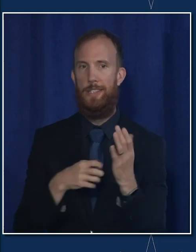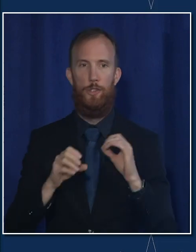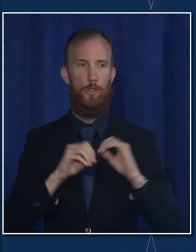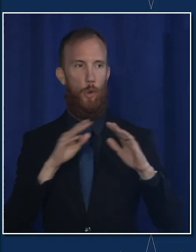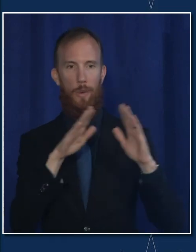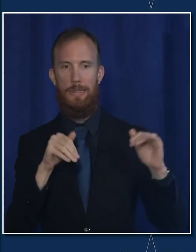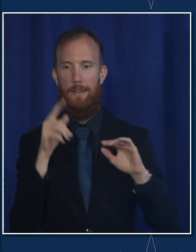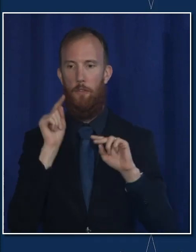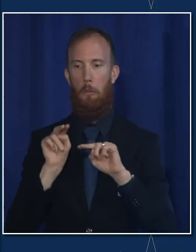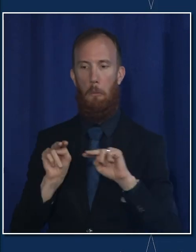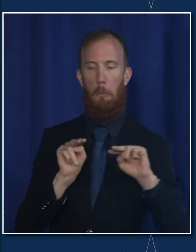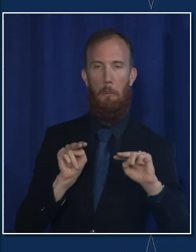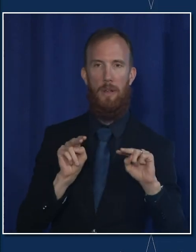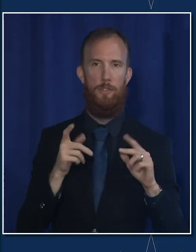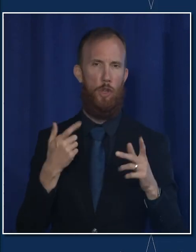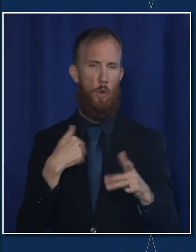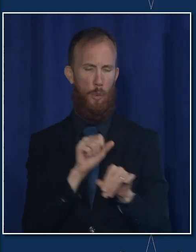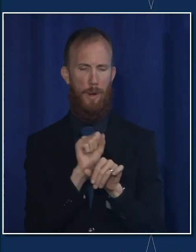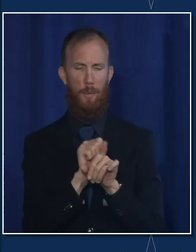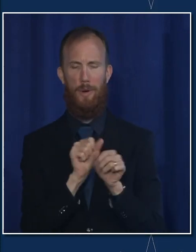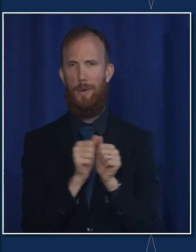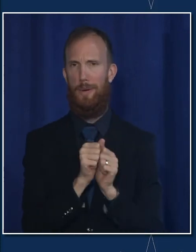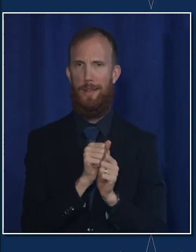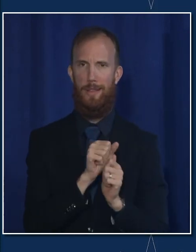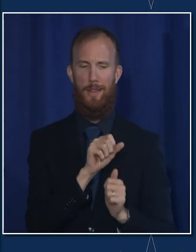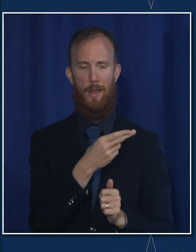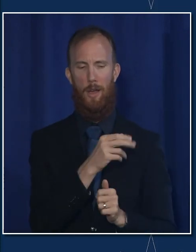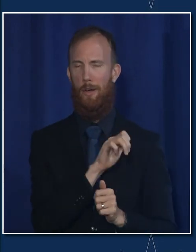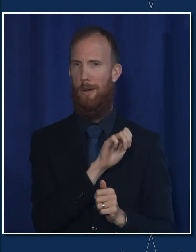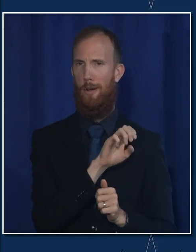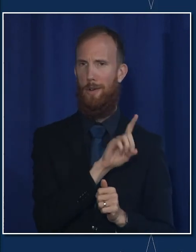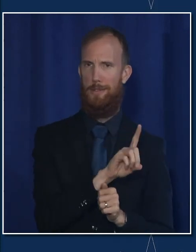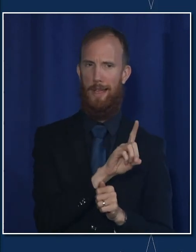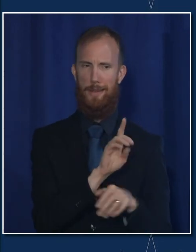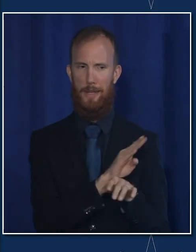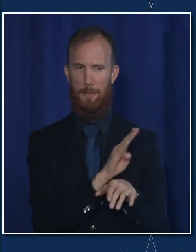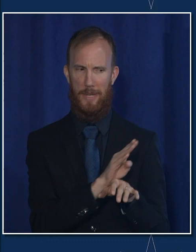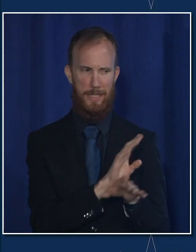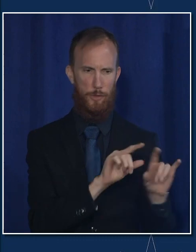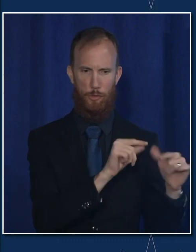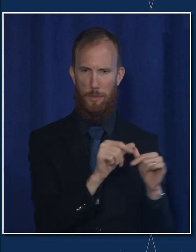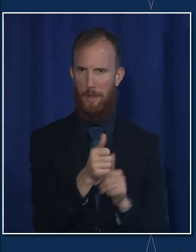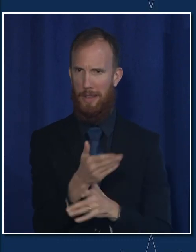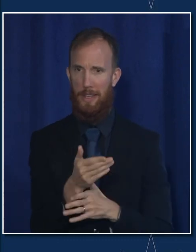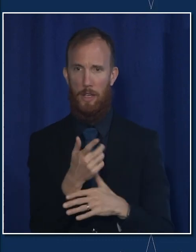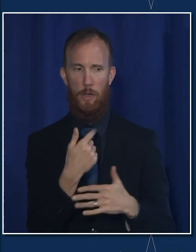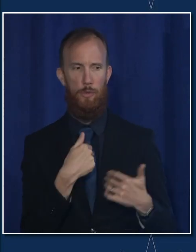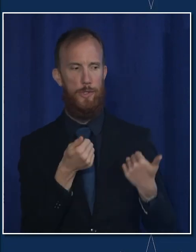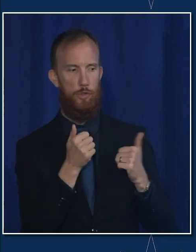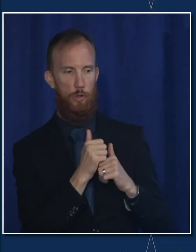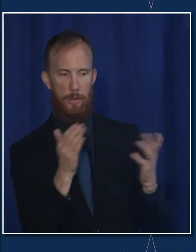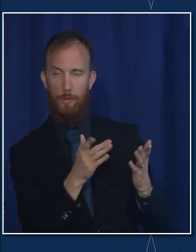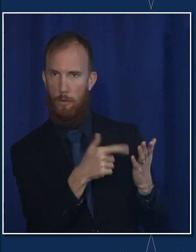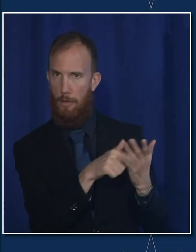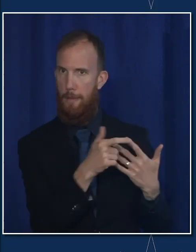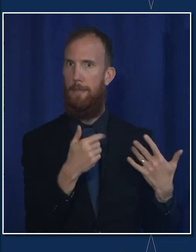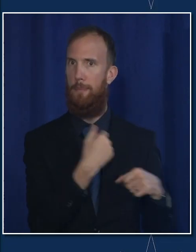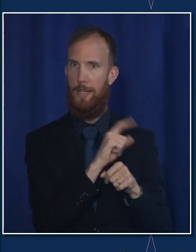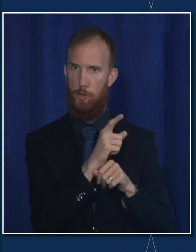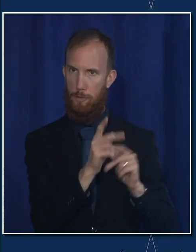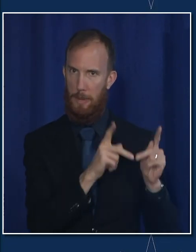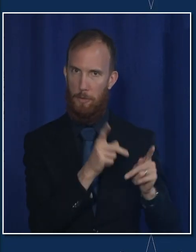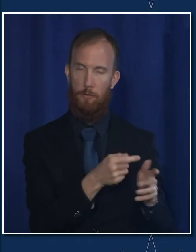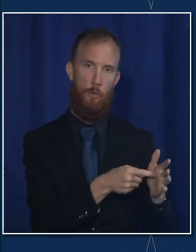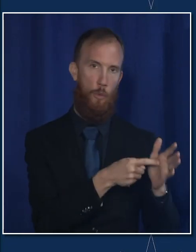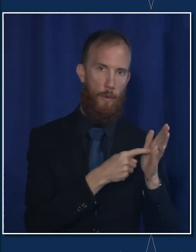like with the North Halstead Business Alliance and others, to have the businesses around the indoor spaces be requiring vaccination and testing, and they were fantastic in